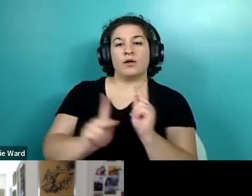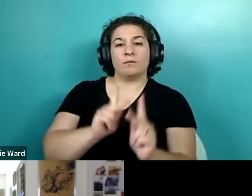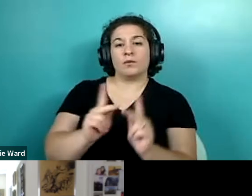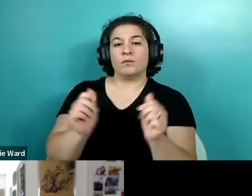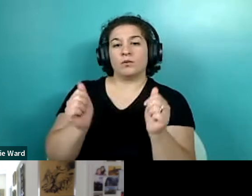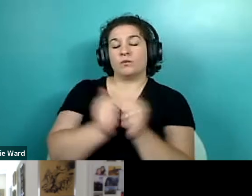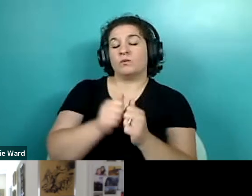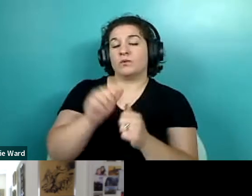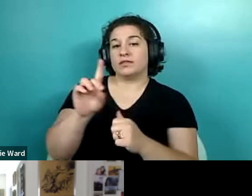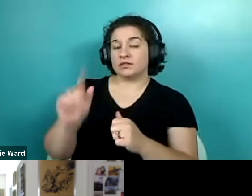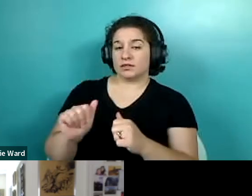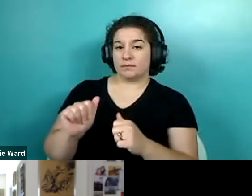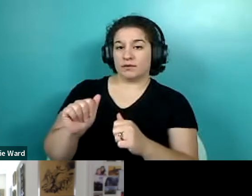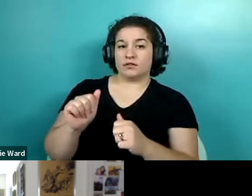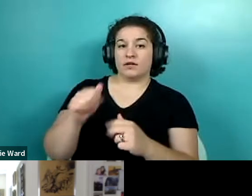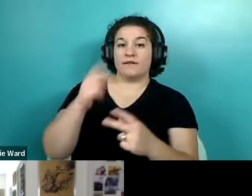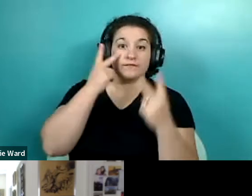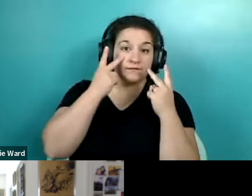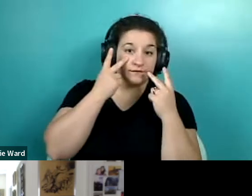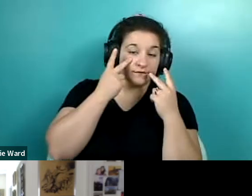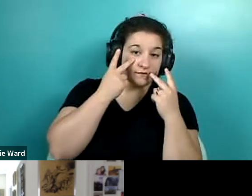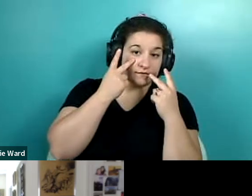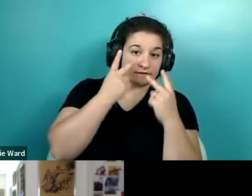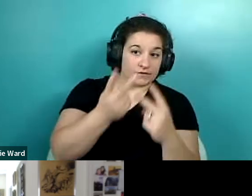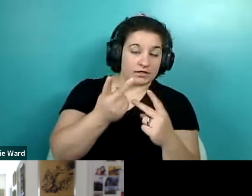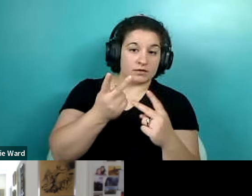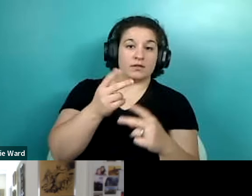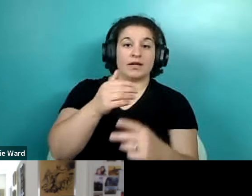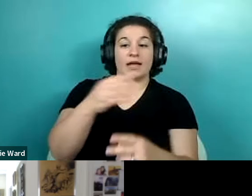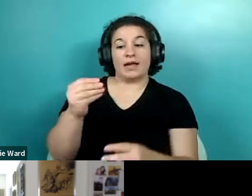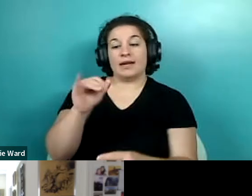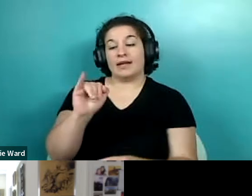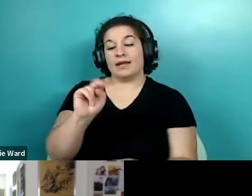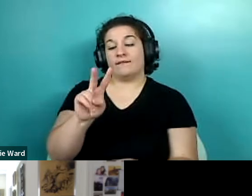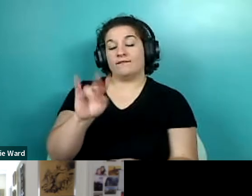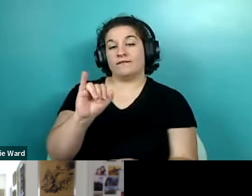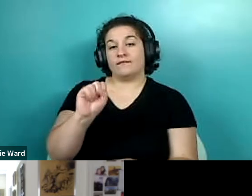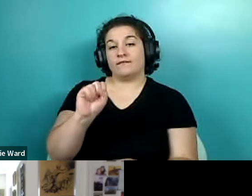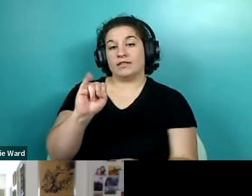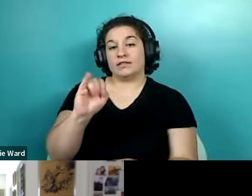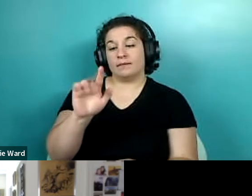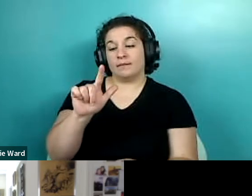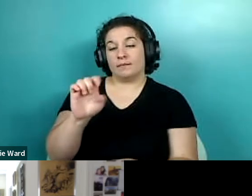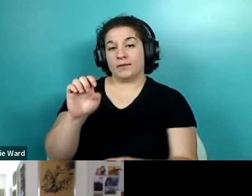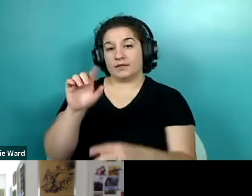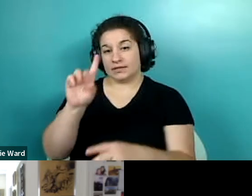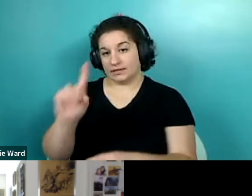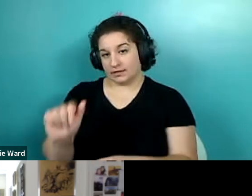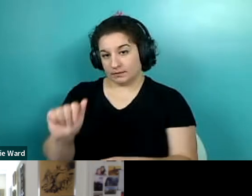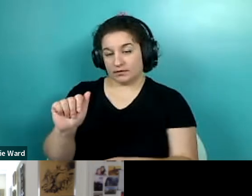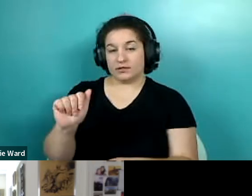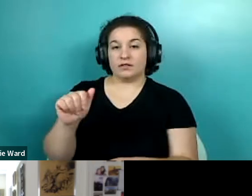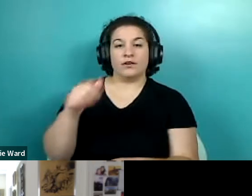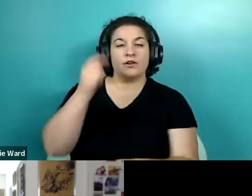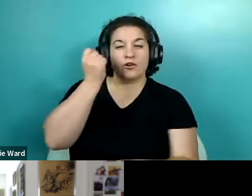disabilities, visible and in particular invisible disabilities, to understand what